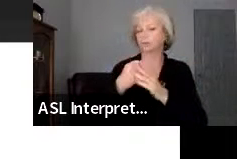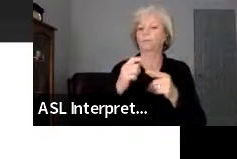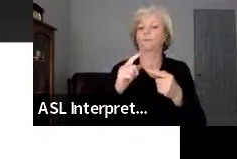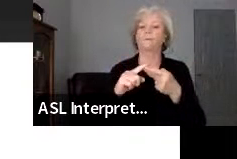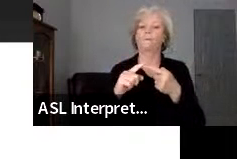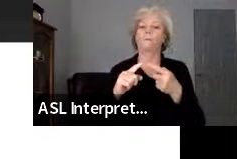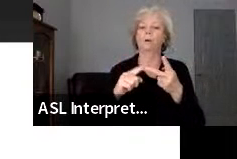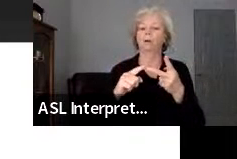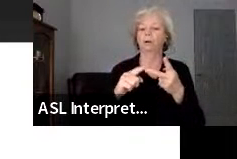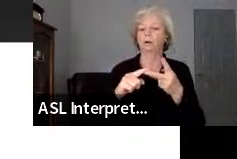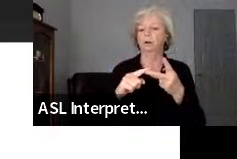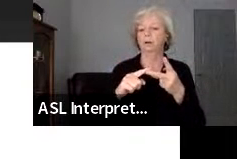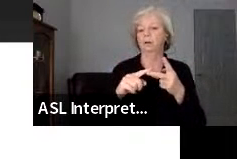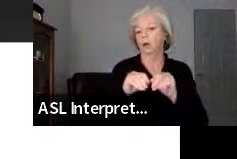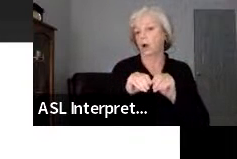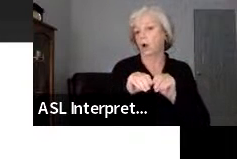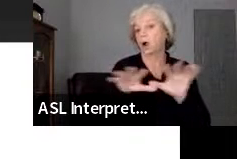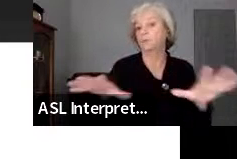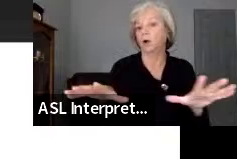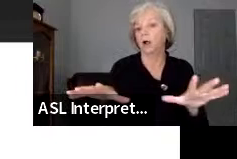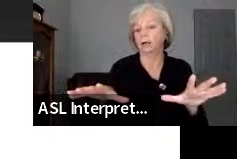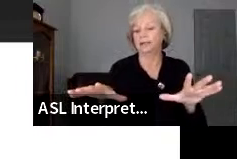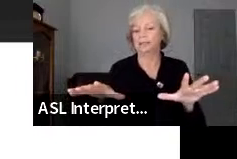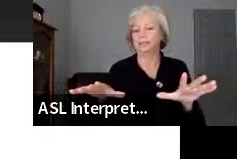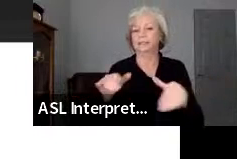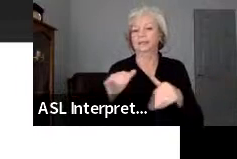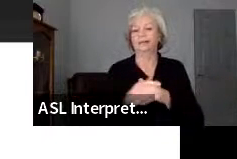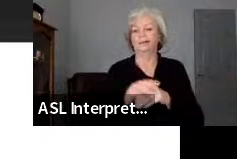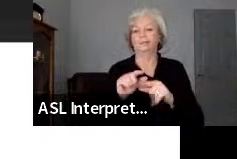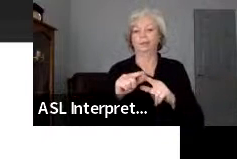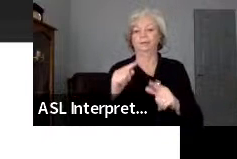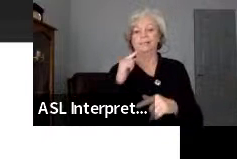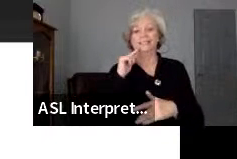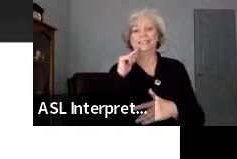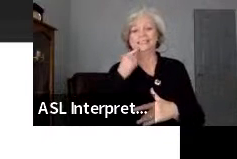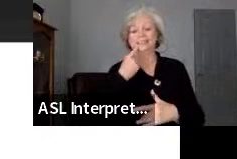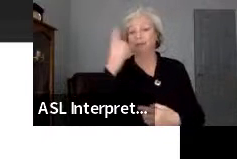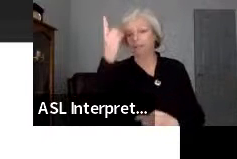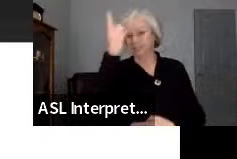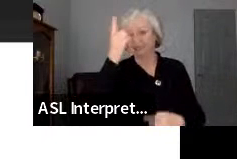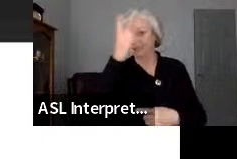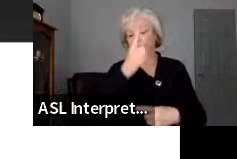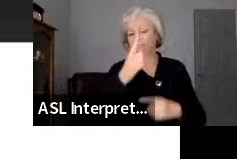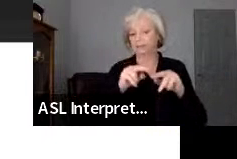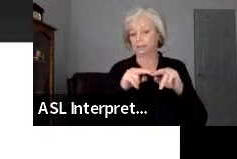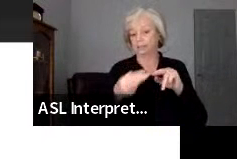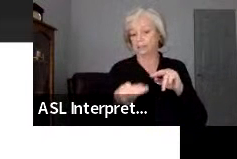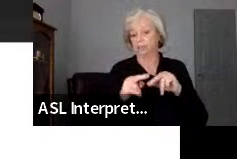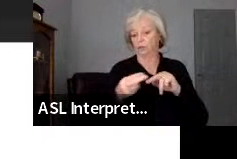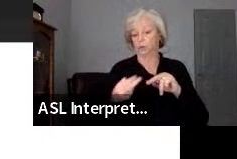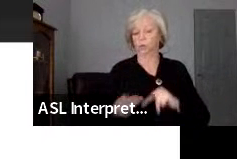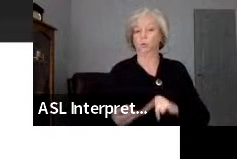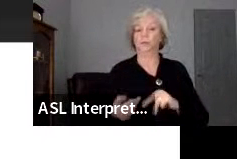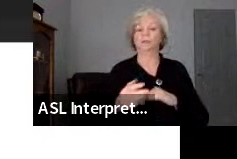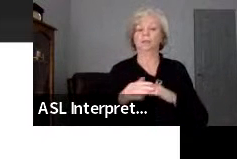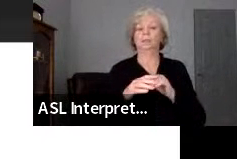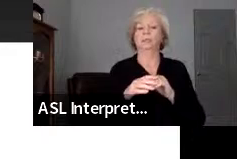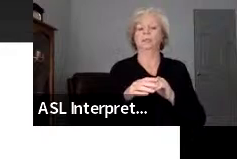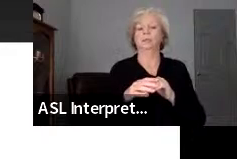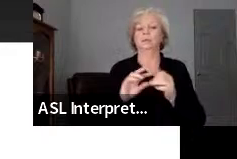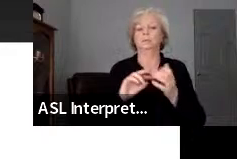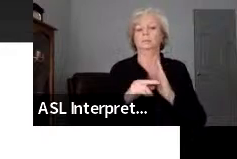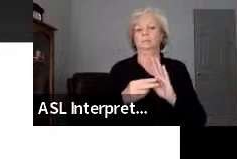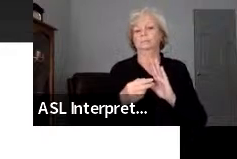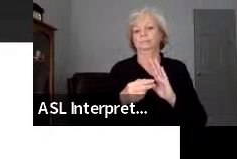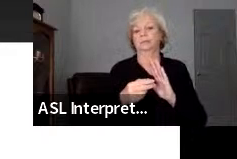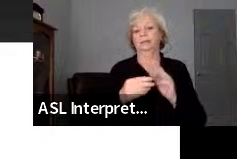outbreaks certainly, but with severe disease less common, except in higher risk